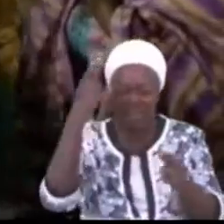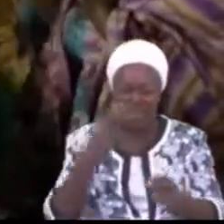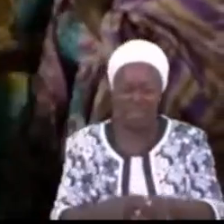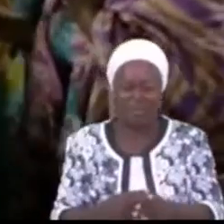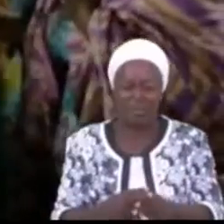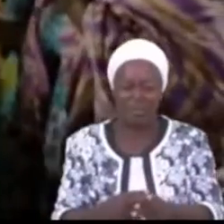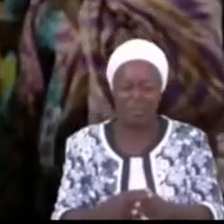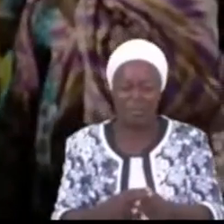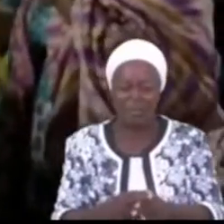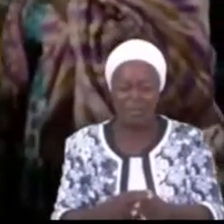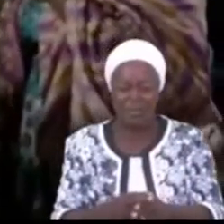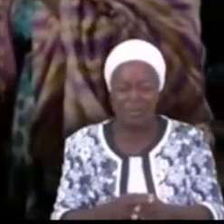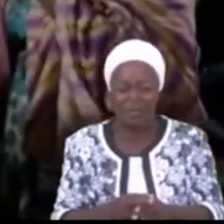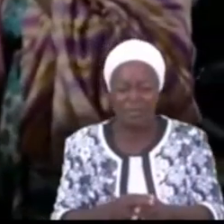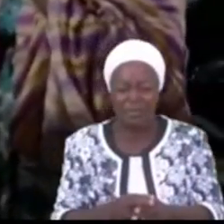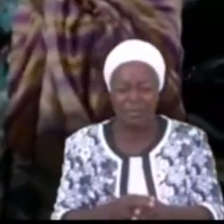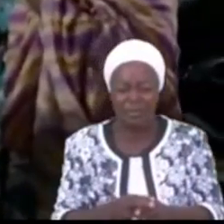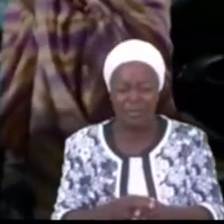name.